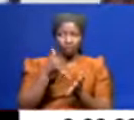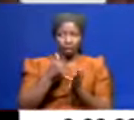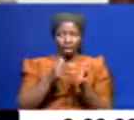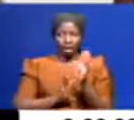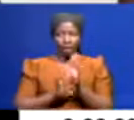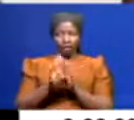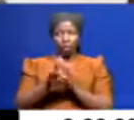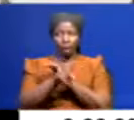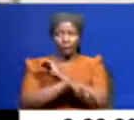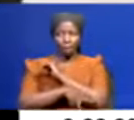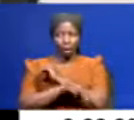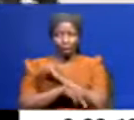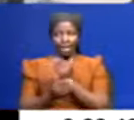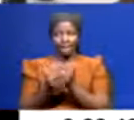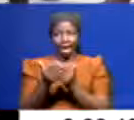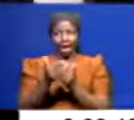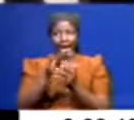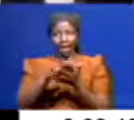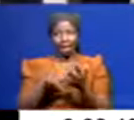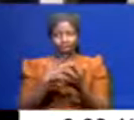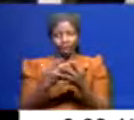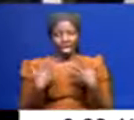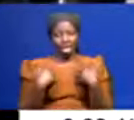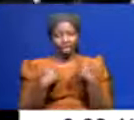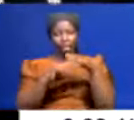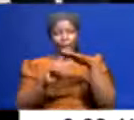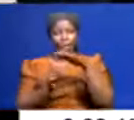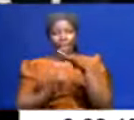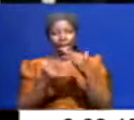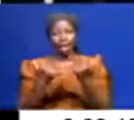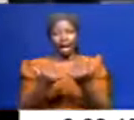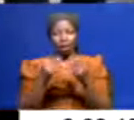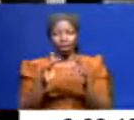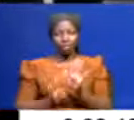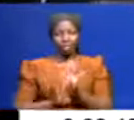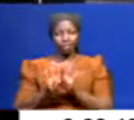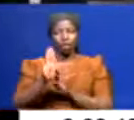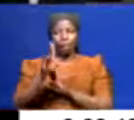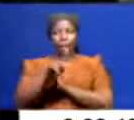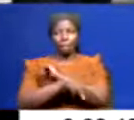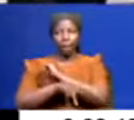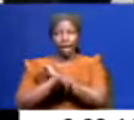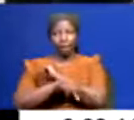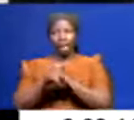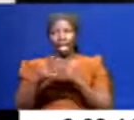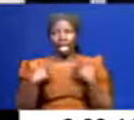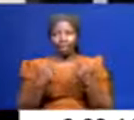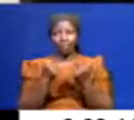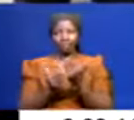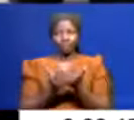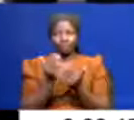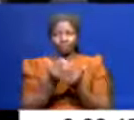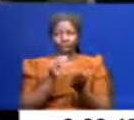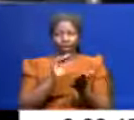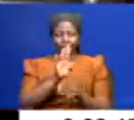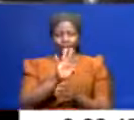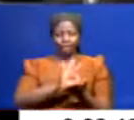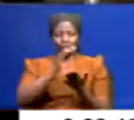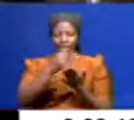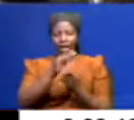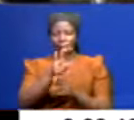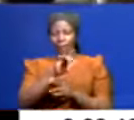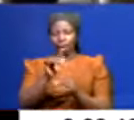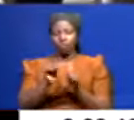care networks. The health ministry is currently developing a primary health care fund bill that will provide for